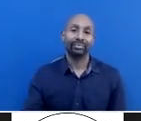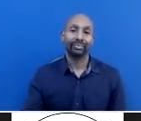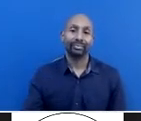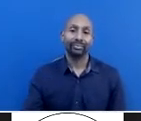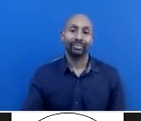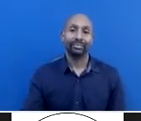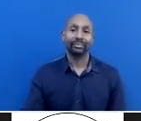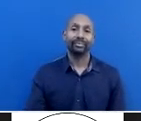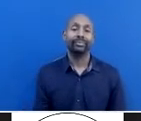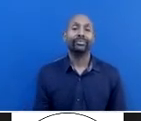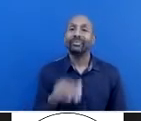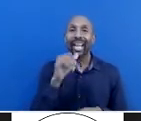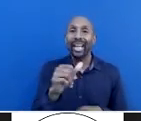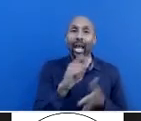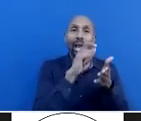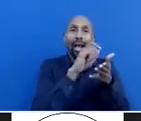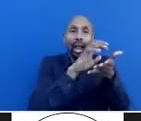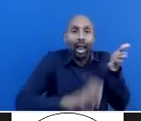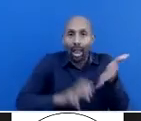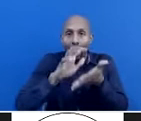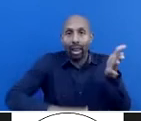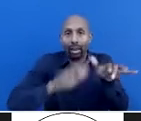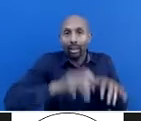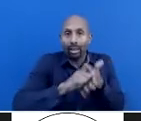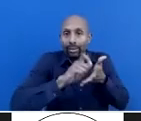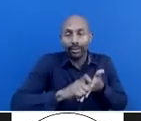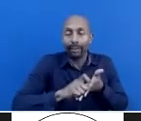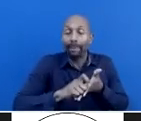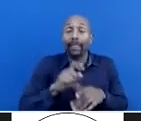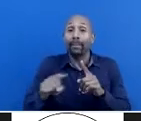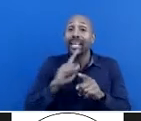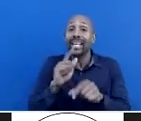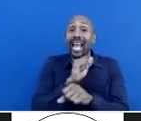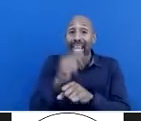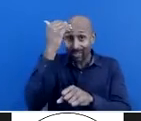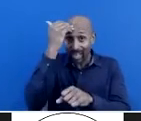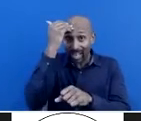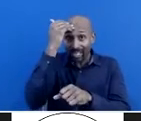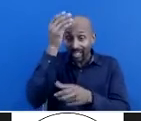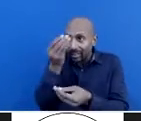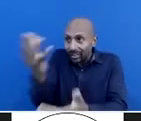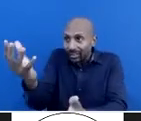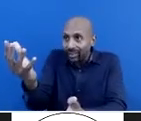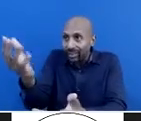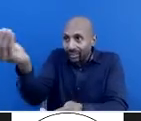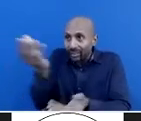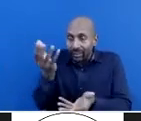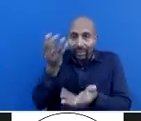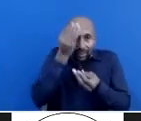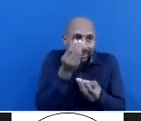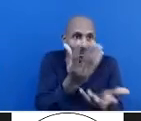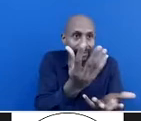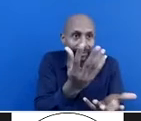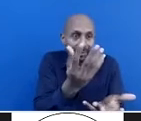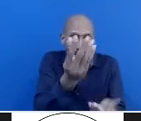to writing. They're transmitted from one living human being to another living human being. And the reason